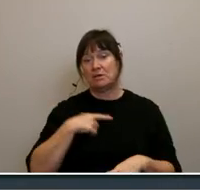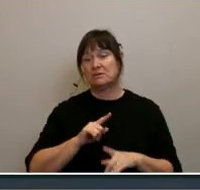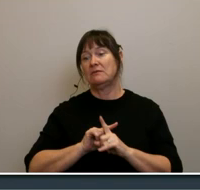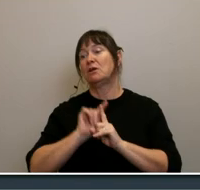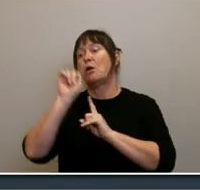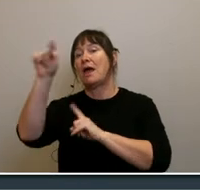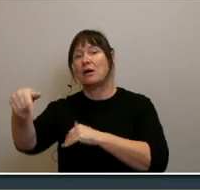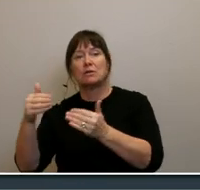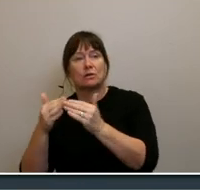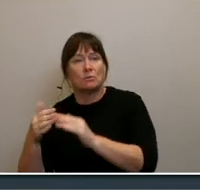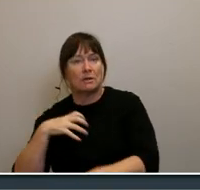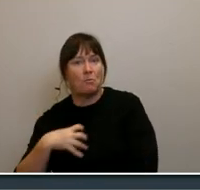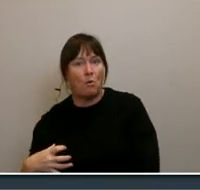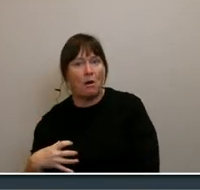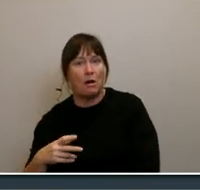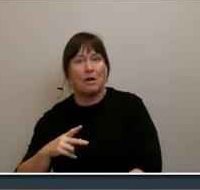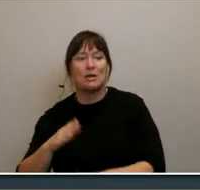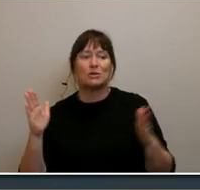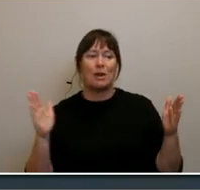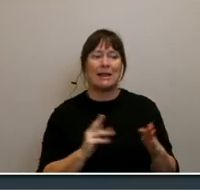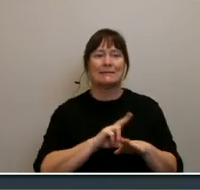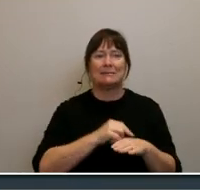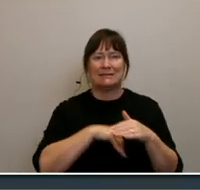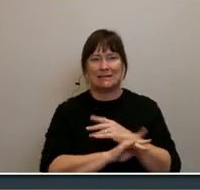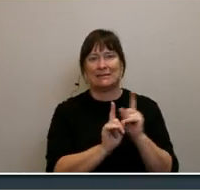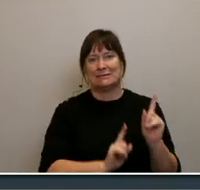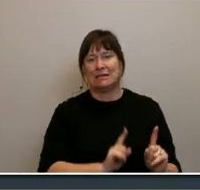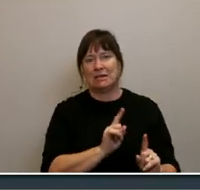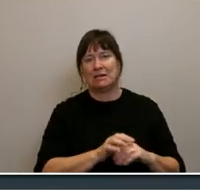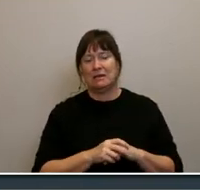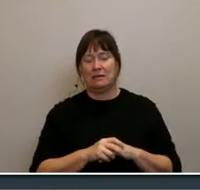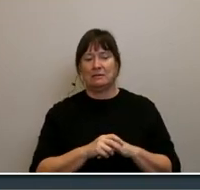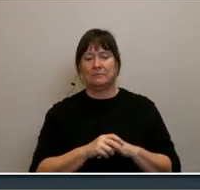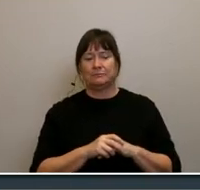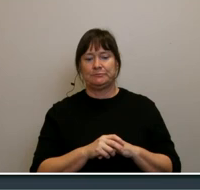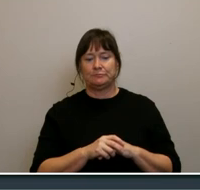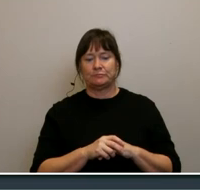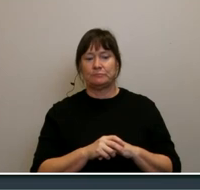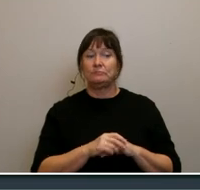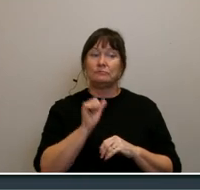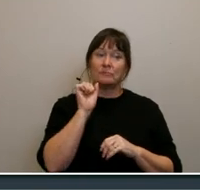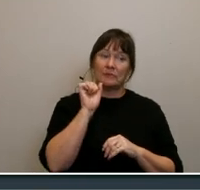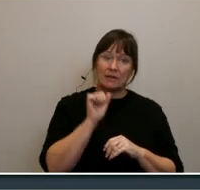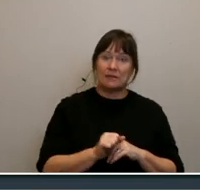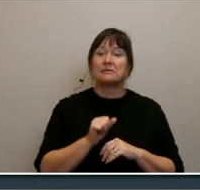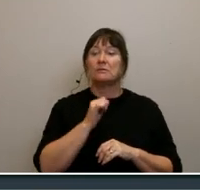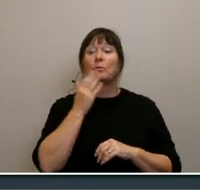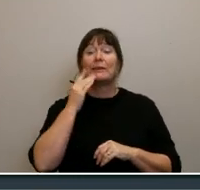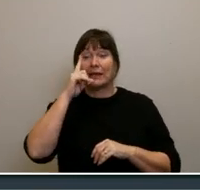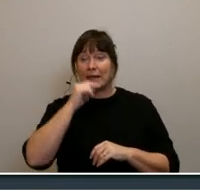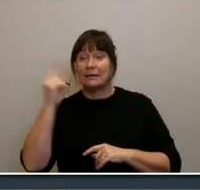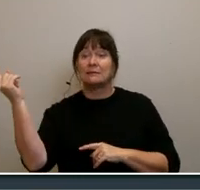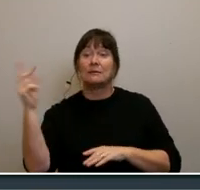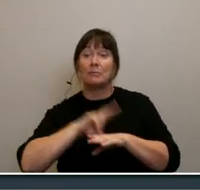get out into the community a lot more. I think that they are in the CBD as much as they possibly